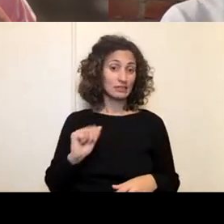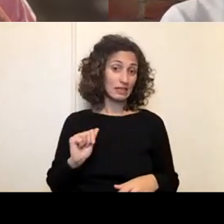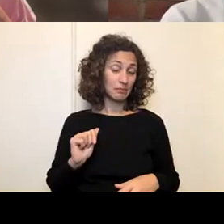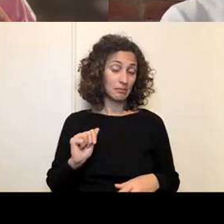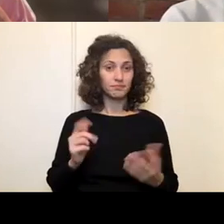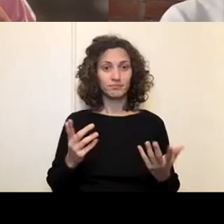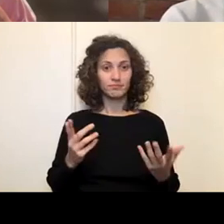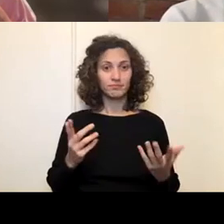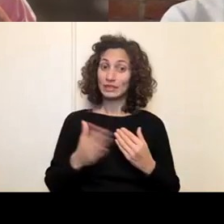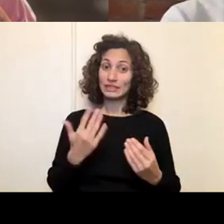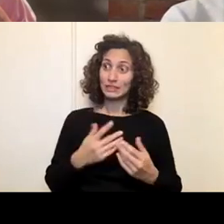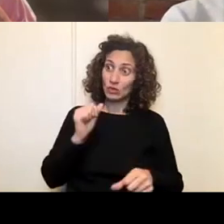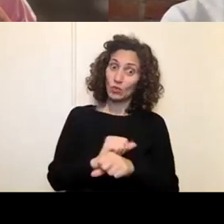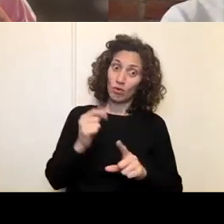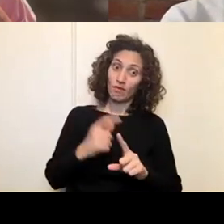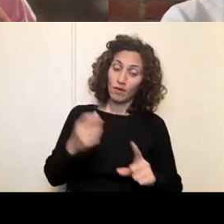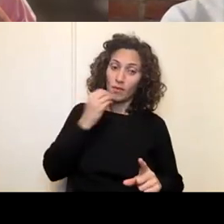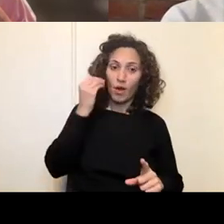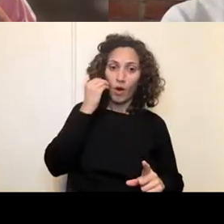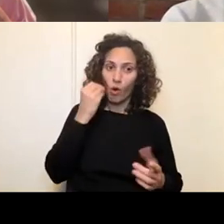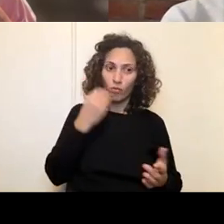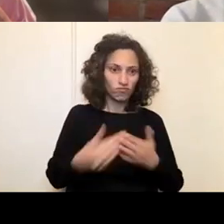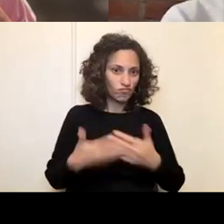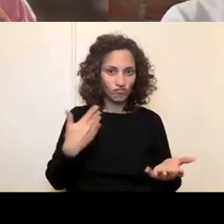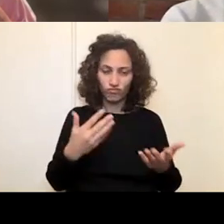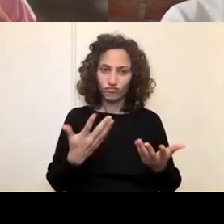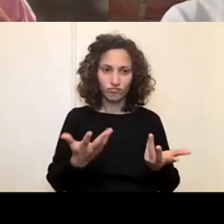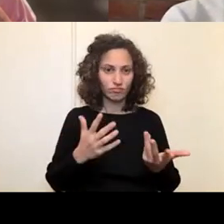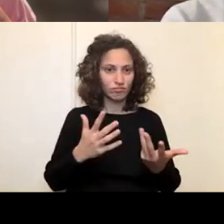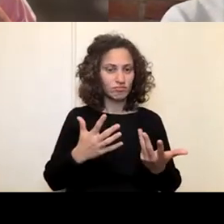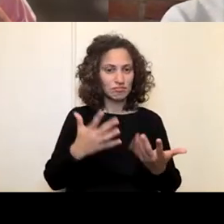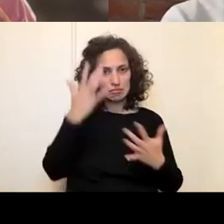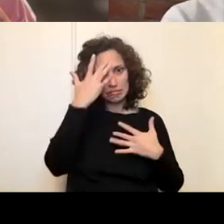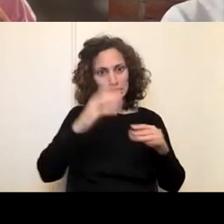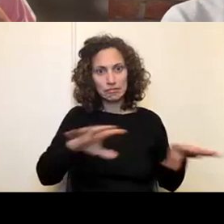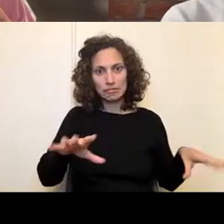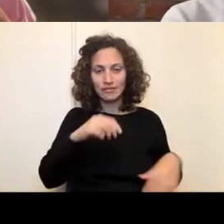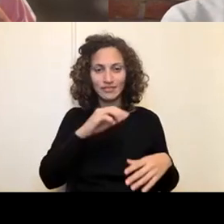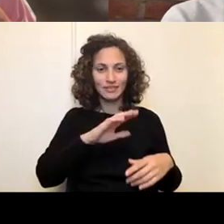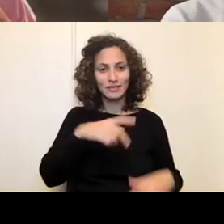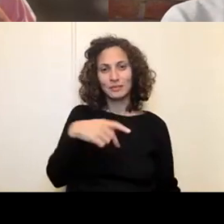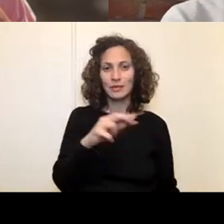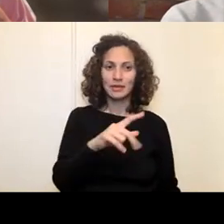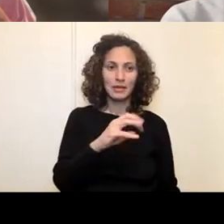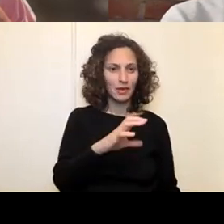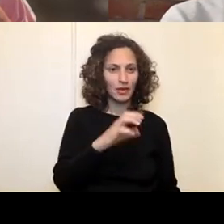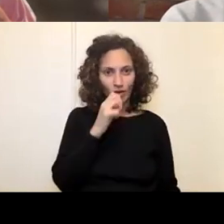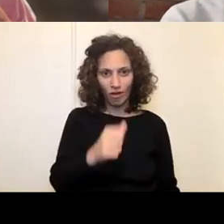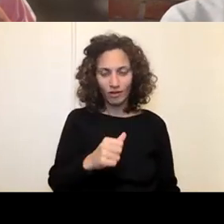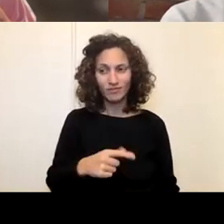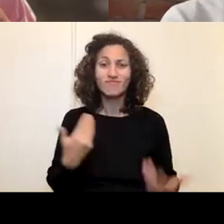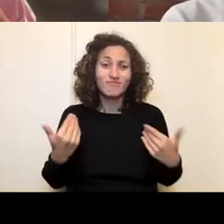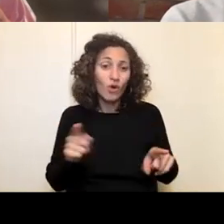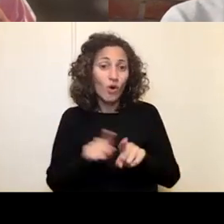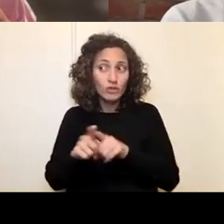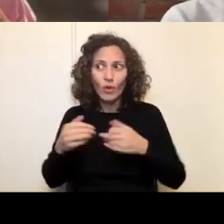to work from home, pandemic or not. And there are many different types of sex work. It's not